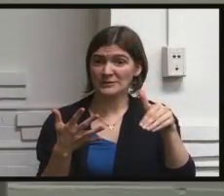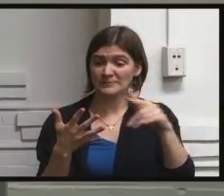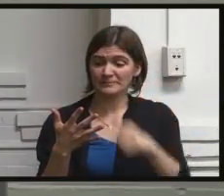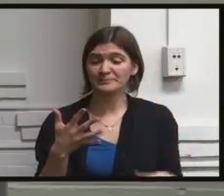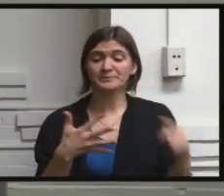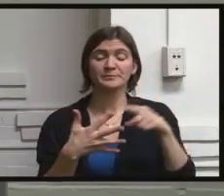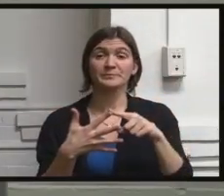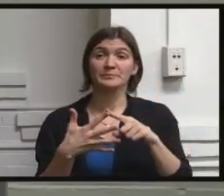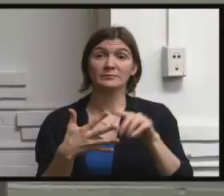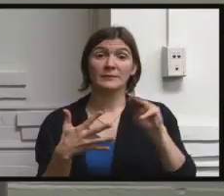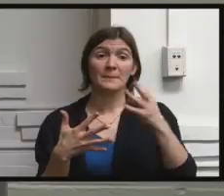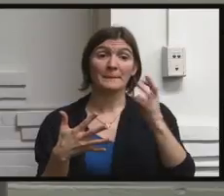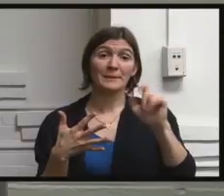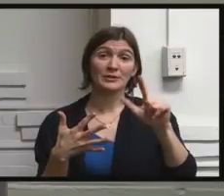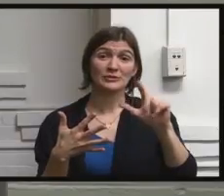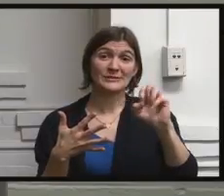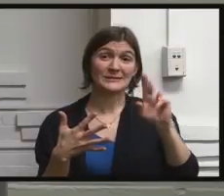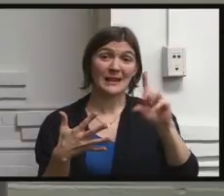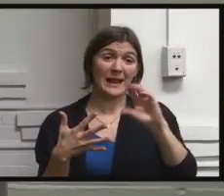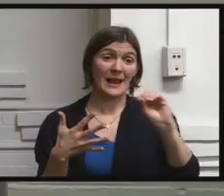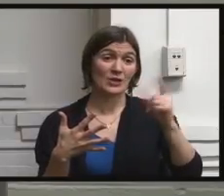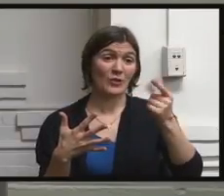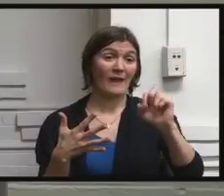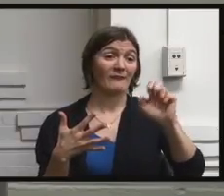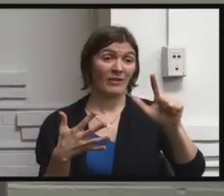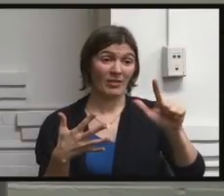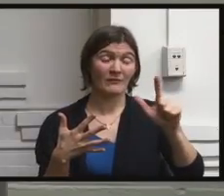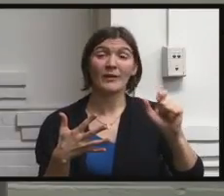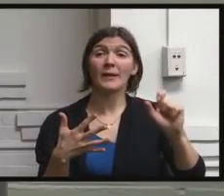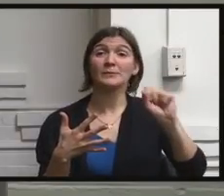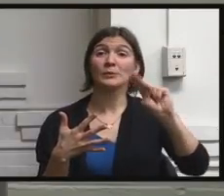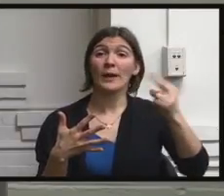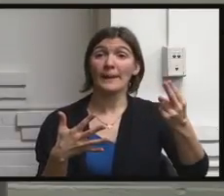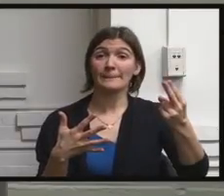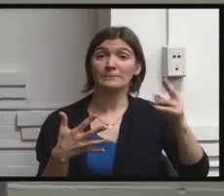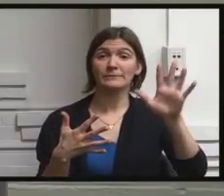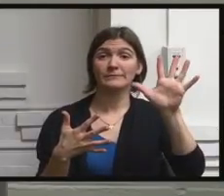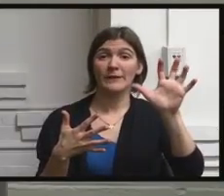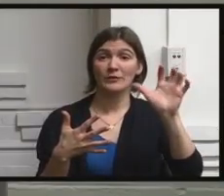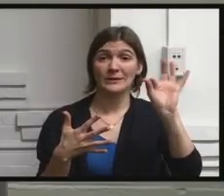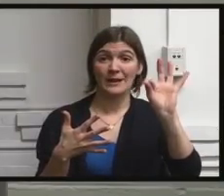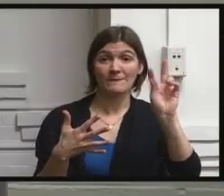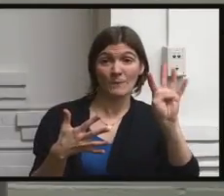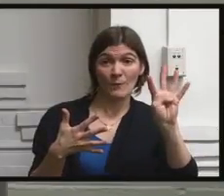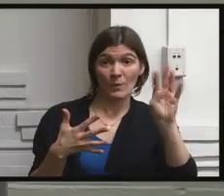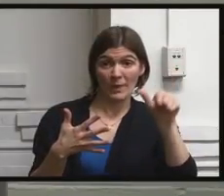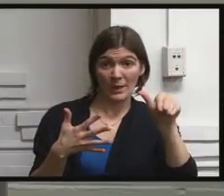$555,000. Mitchell Sand and Gravel from Swansea, New Hampshire was